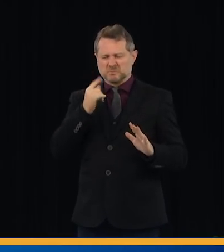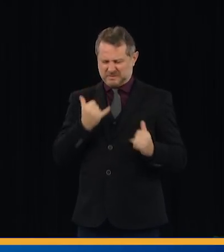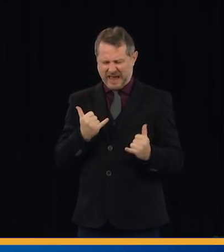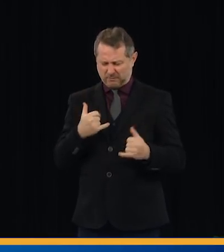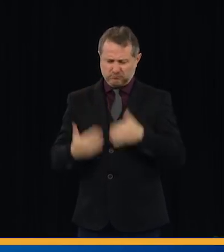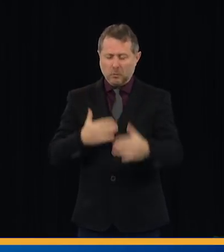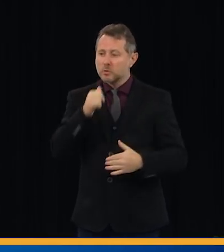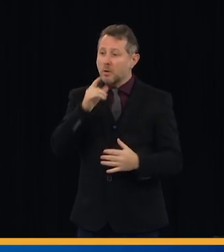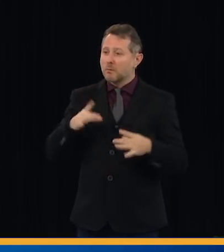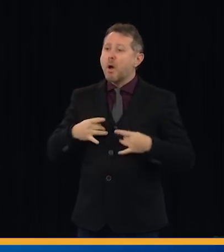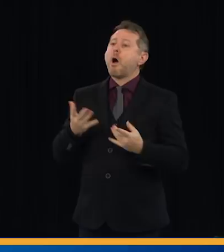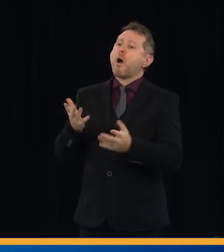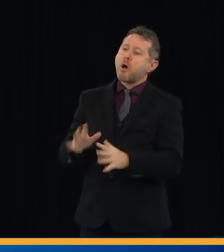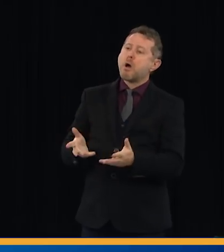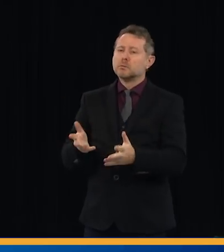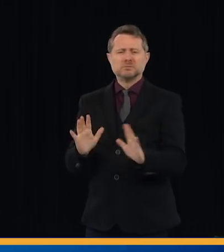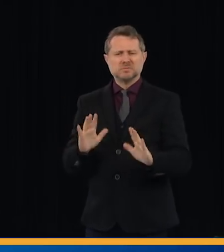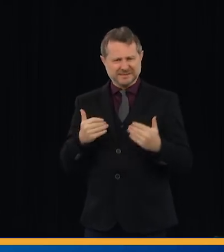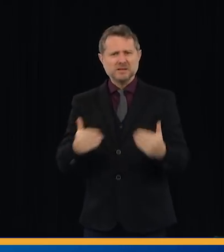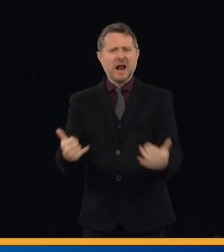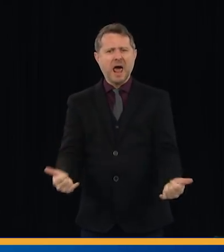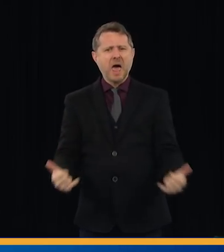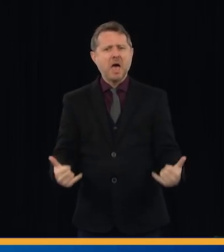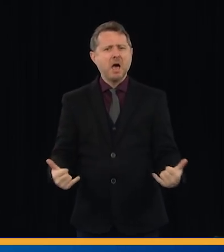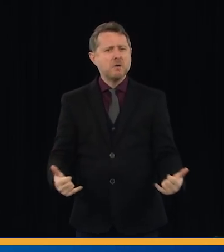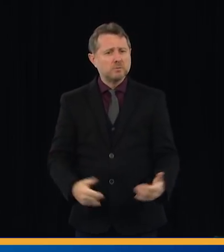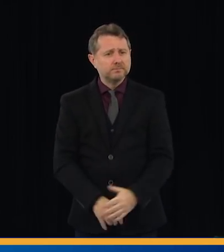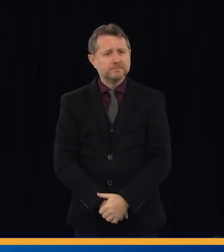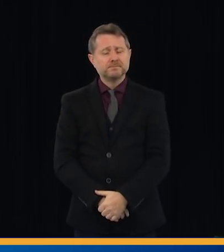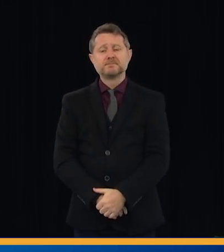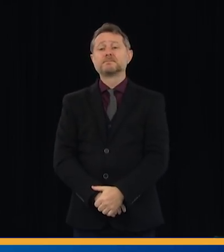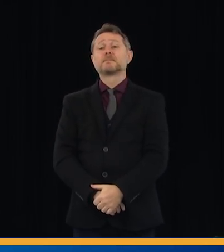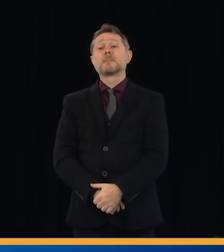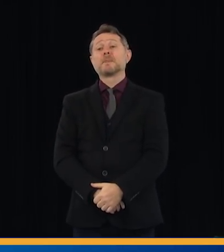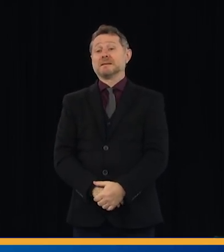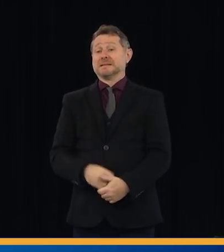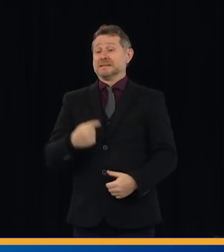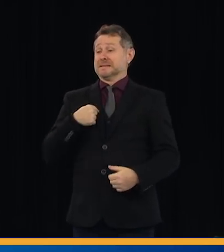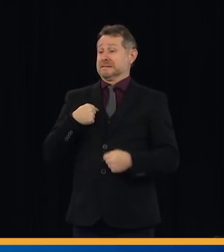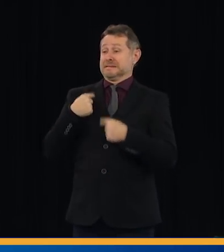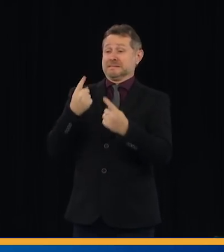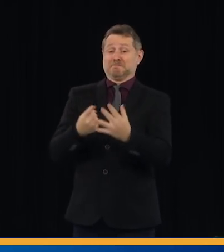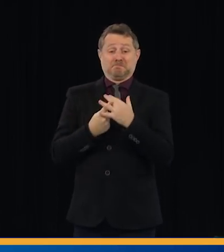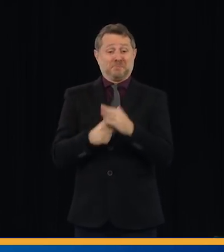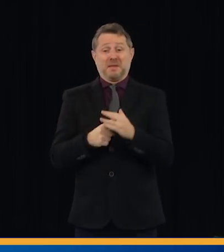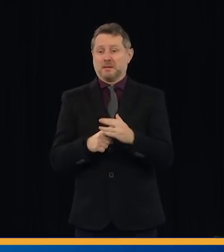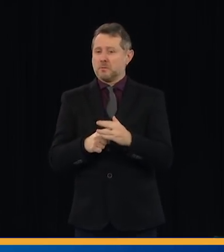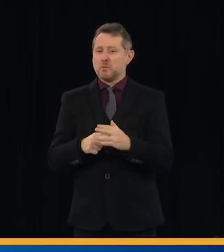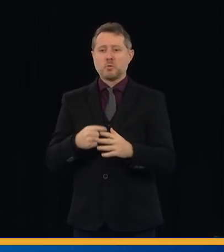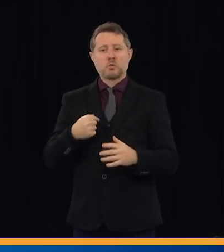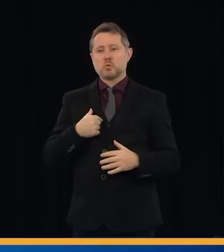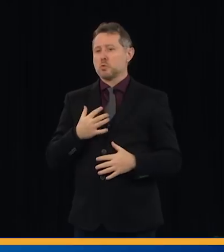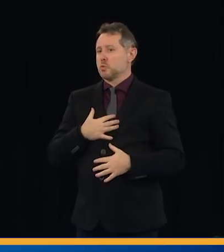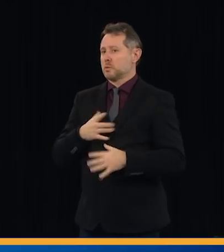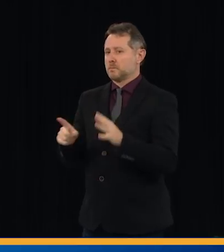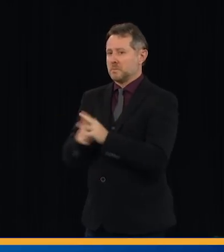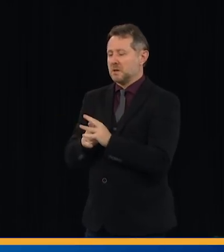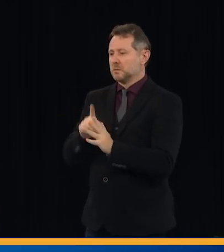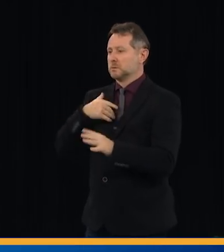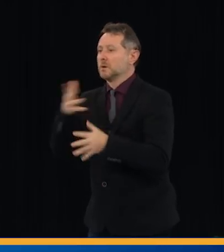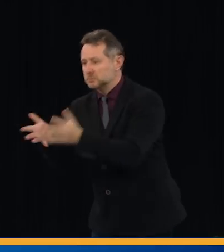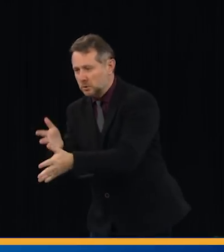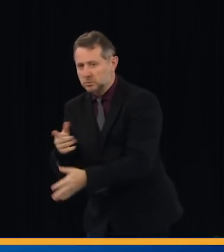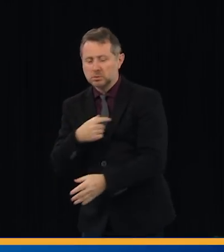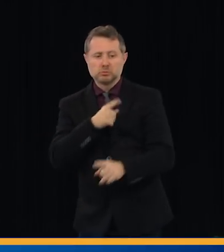this virus from day one. We have been in a reactive posture from day one with